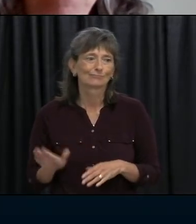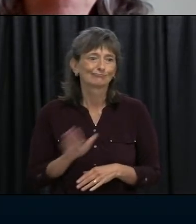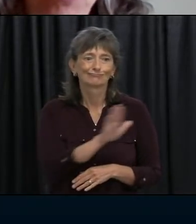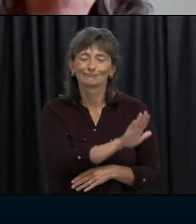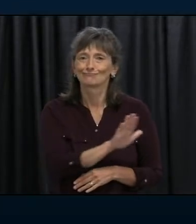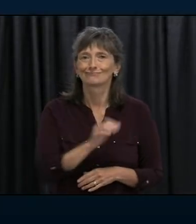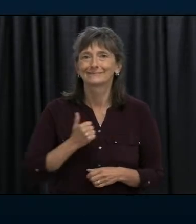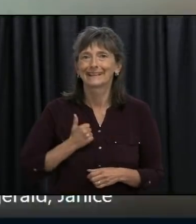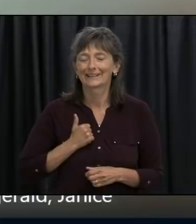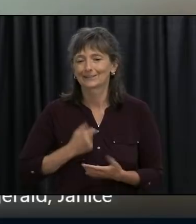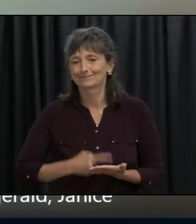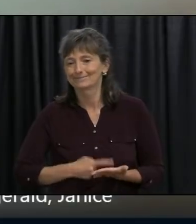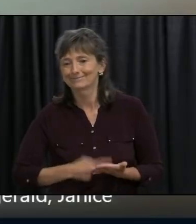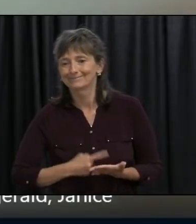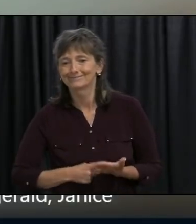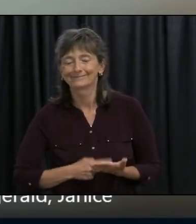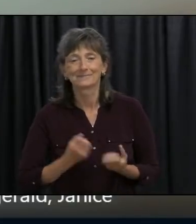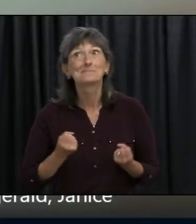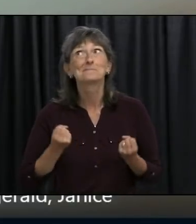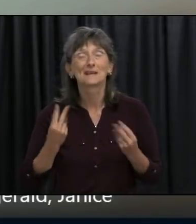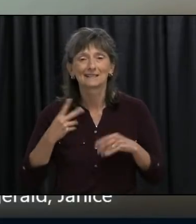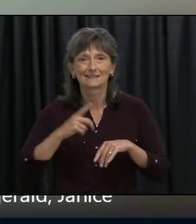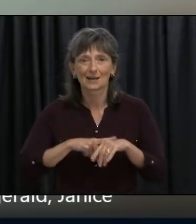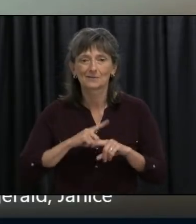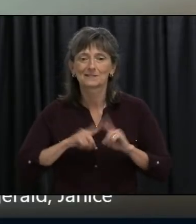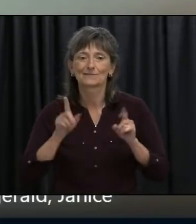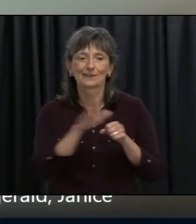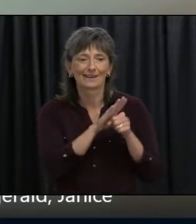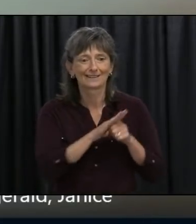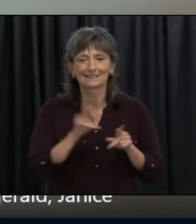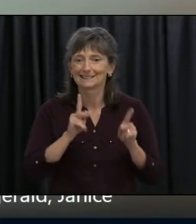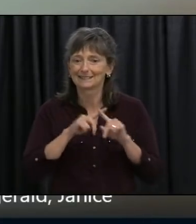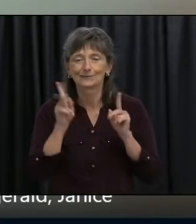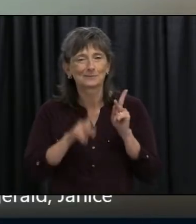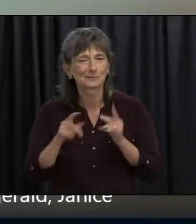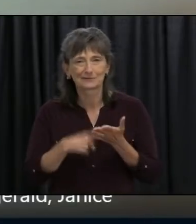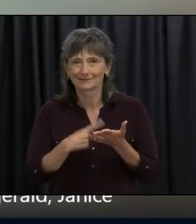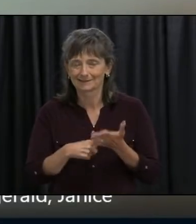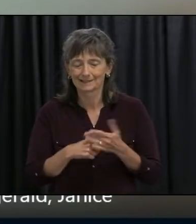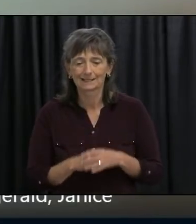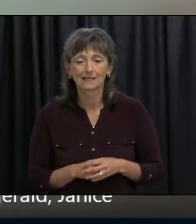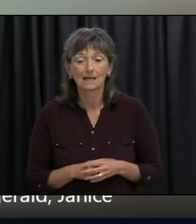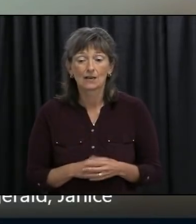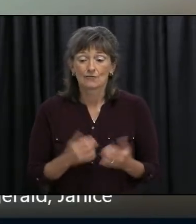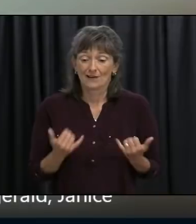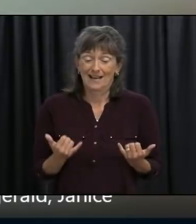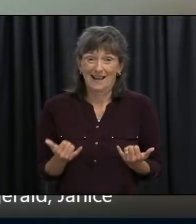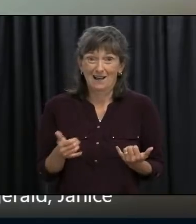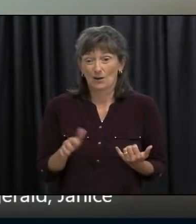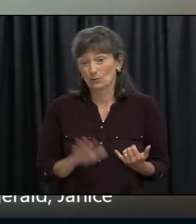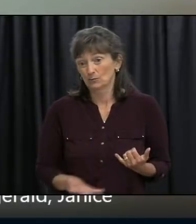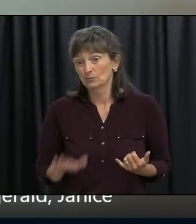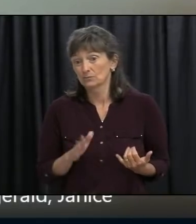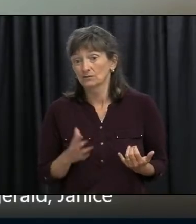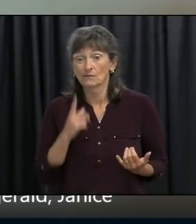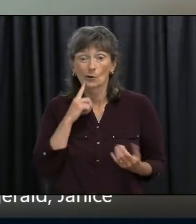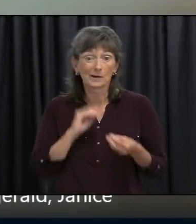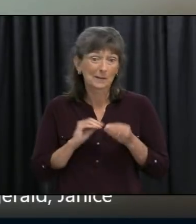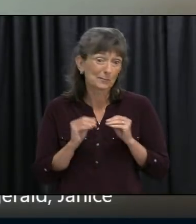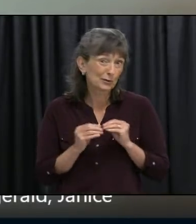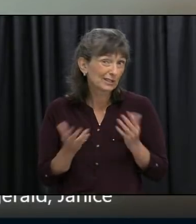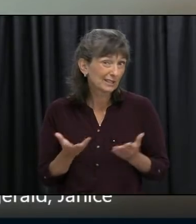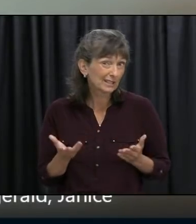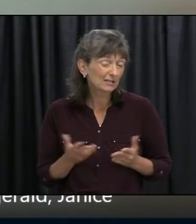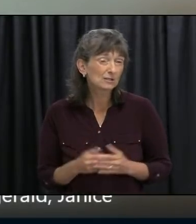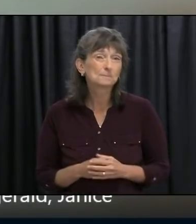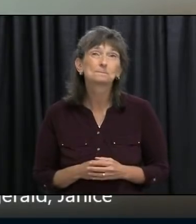at many tables. Right now, given where we are with regard to our prevalence,